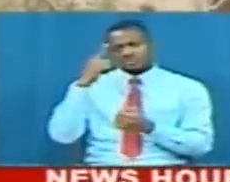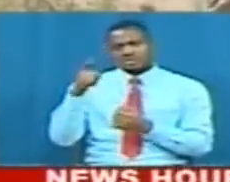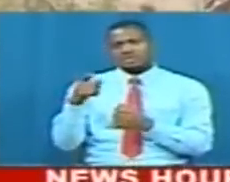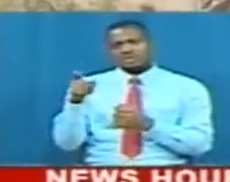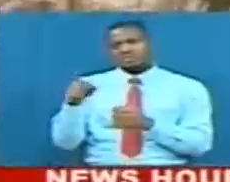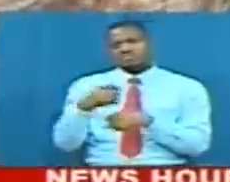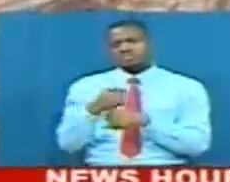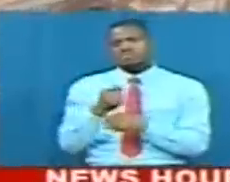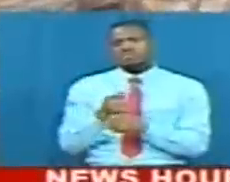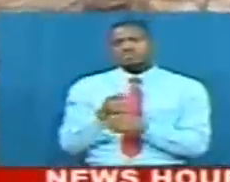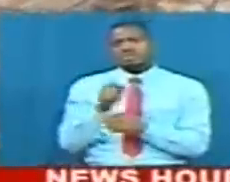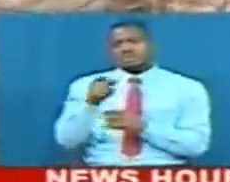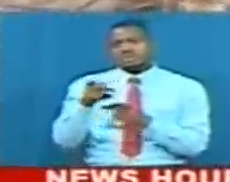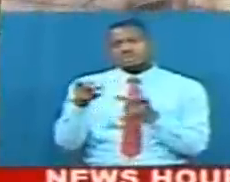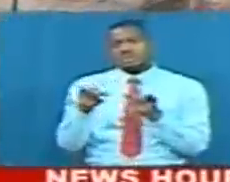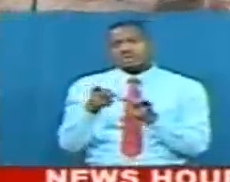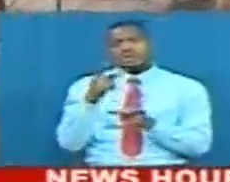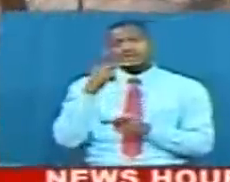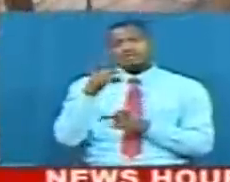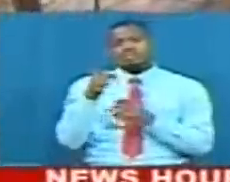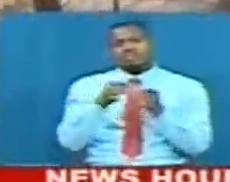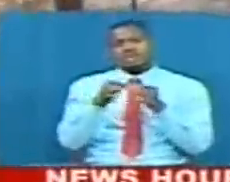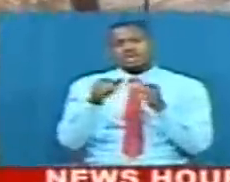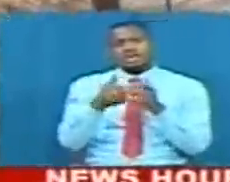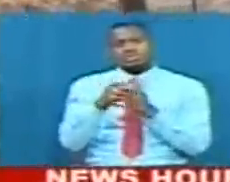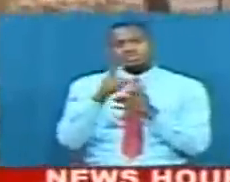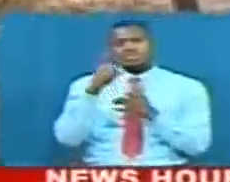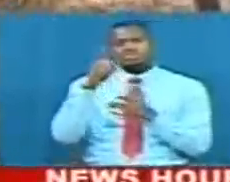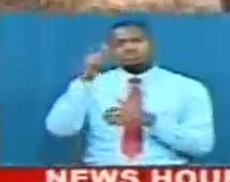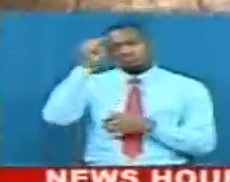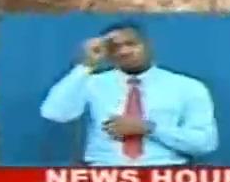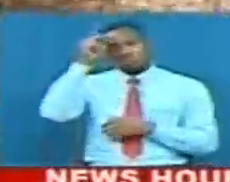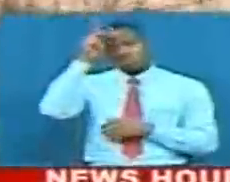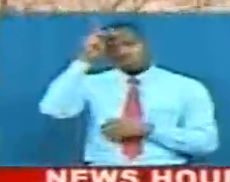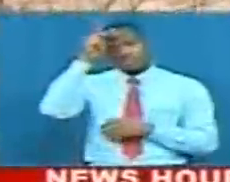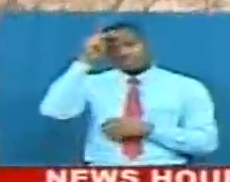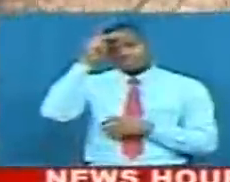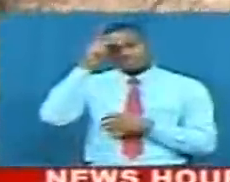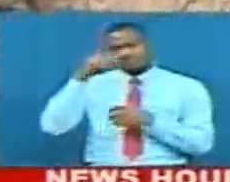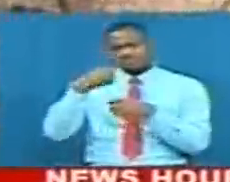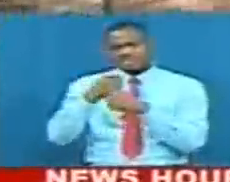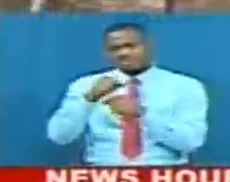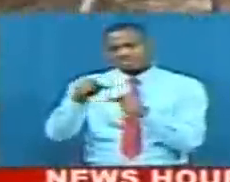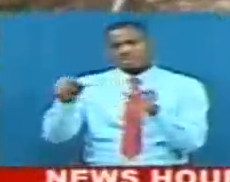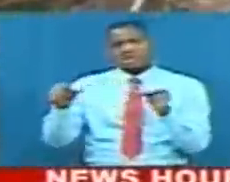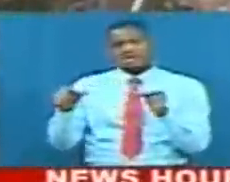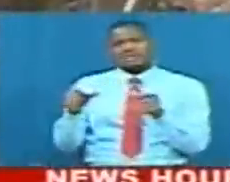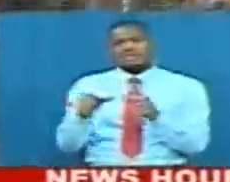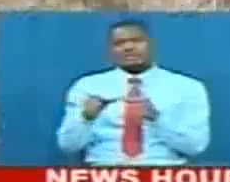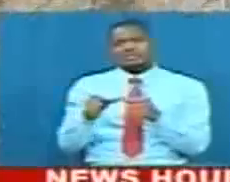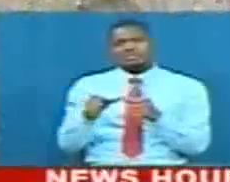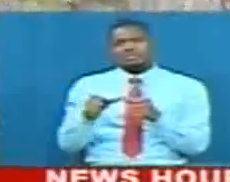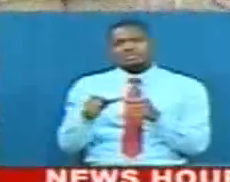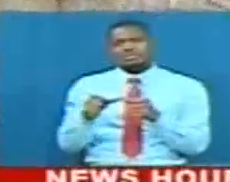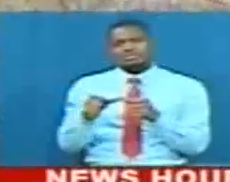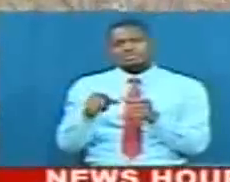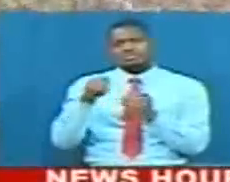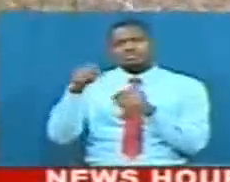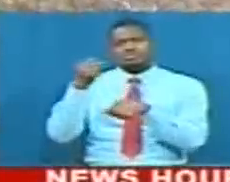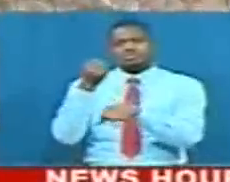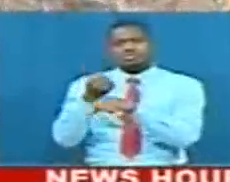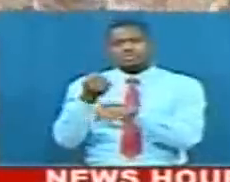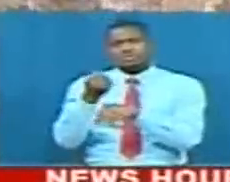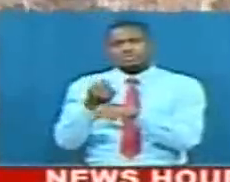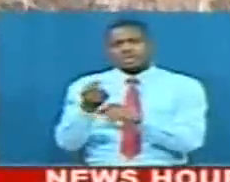the foundation that he set. This scene explains how Dr. Kwame Nkrumah designed the surroundings of the scarp,